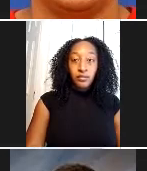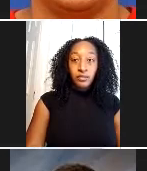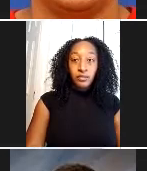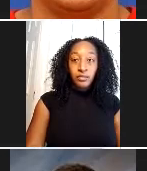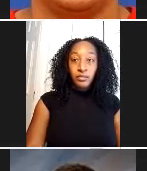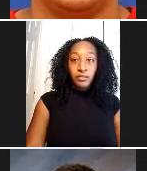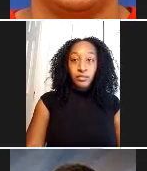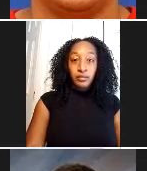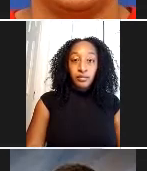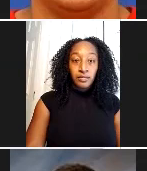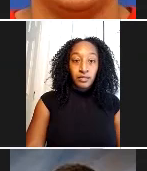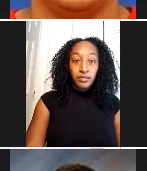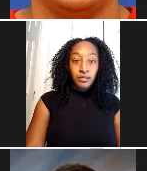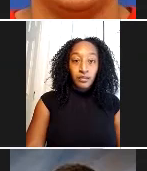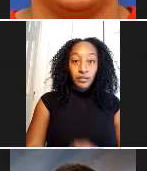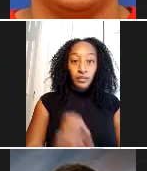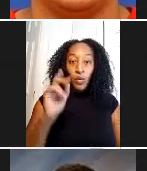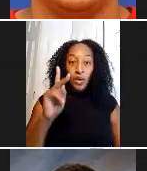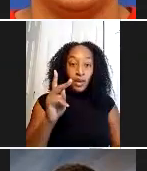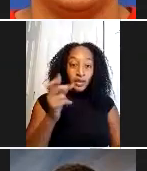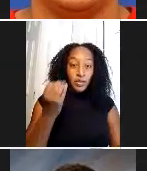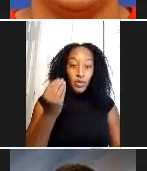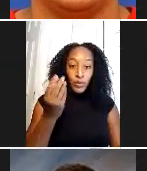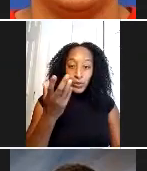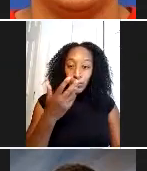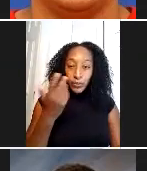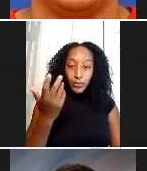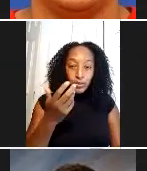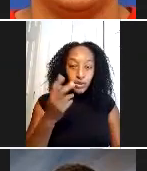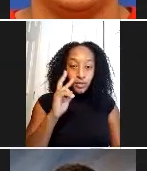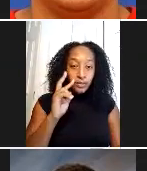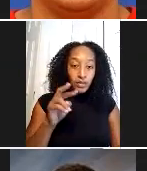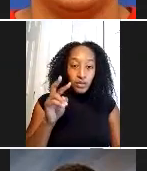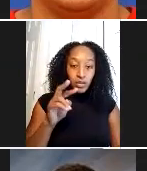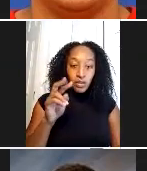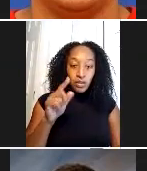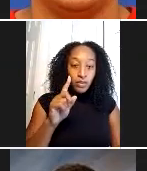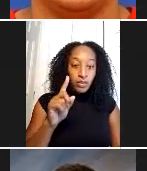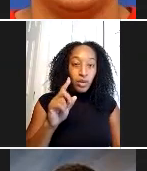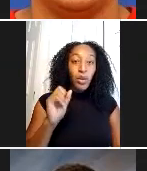All right. So let me see if I can move that over here. Yeah. All right.